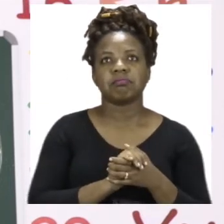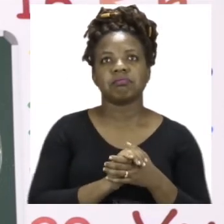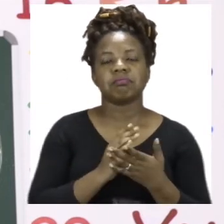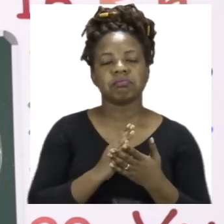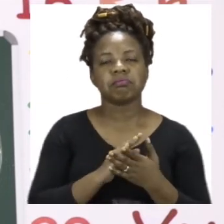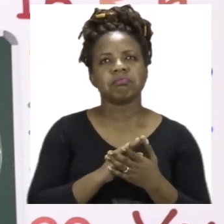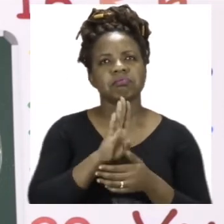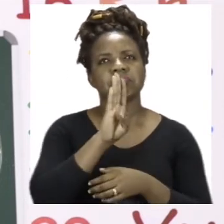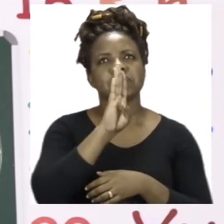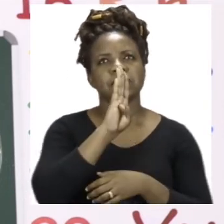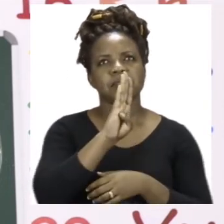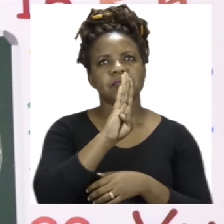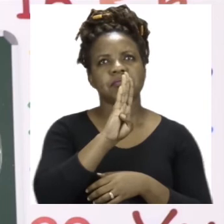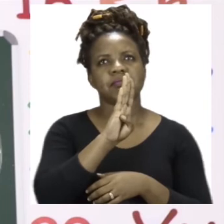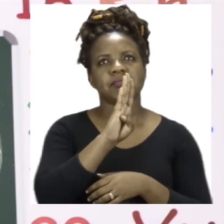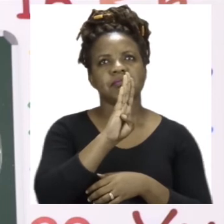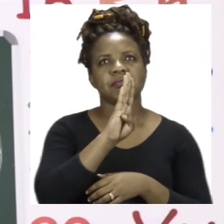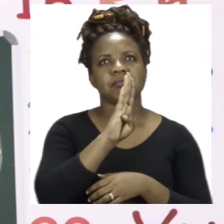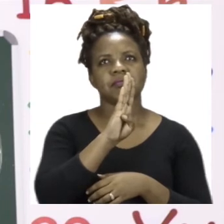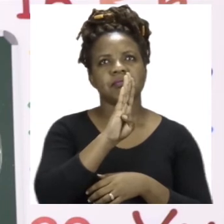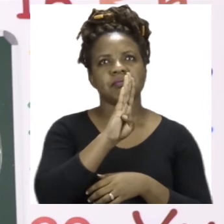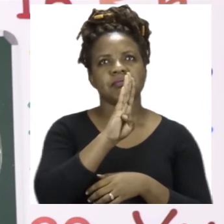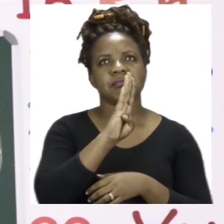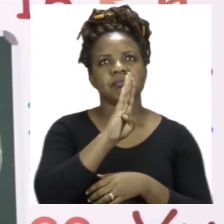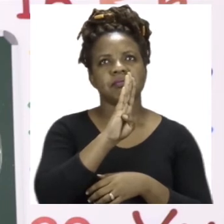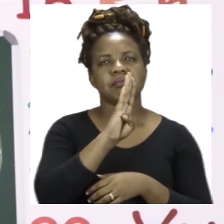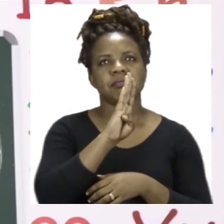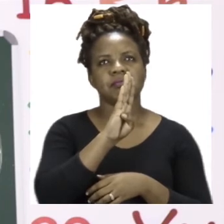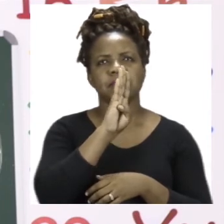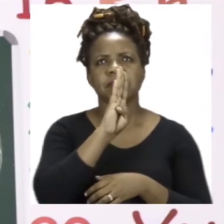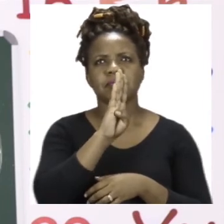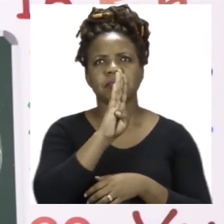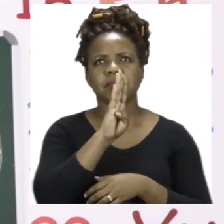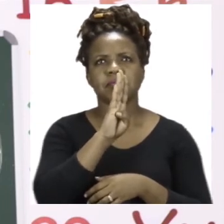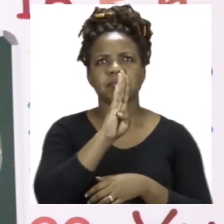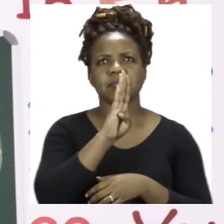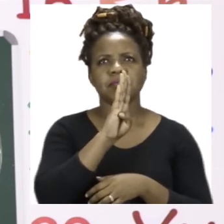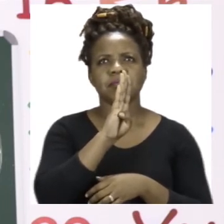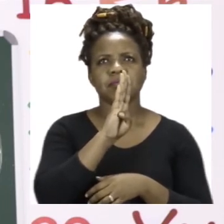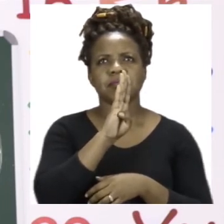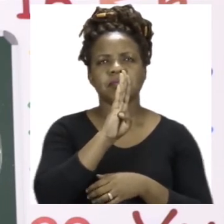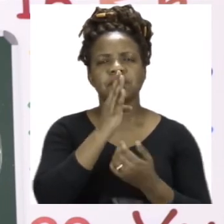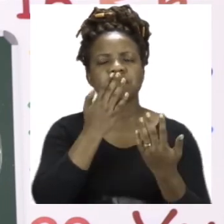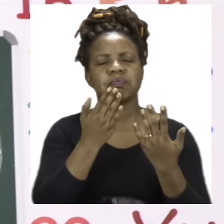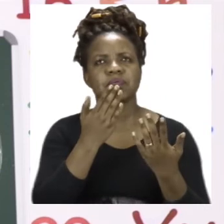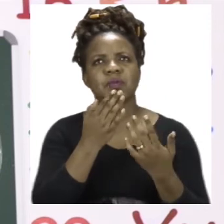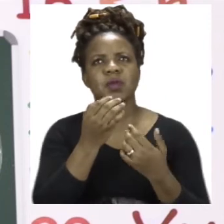Now that we have done the first part of the wheel, let's try and move in and see if we can't find a vowel to help